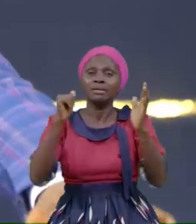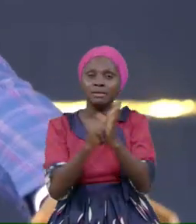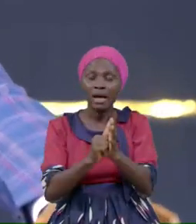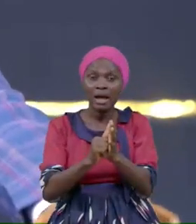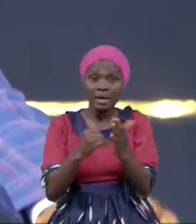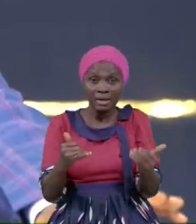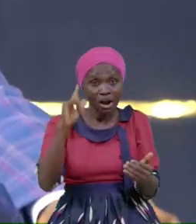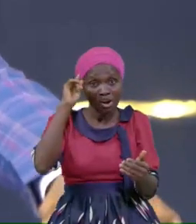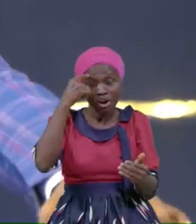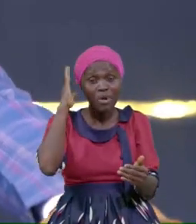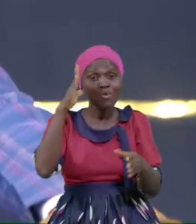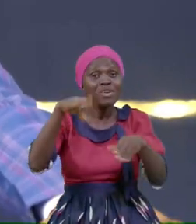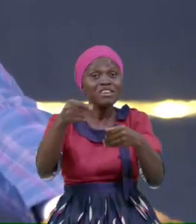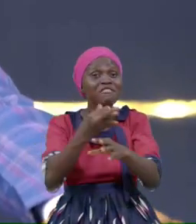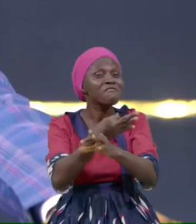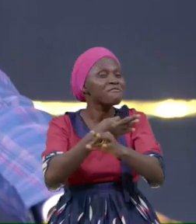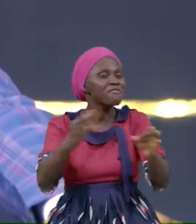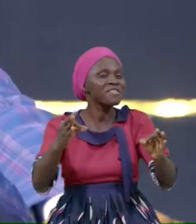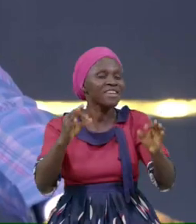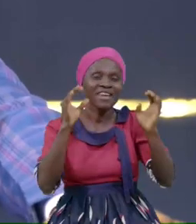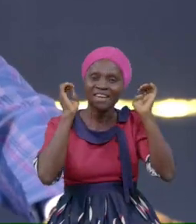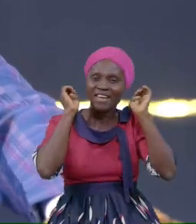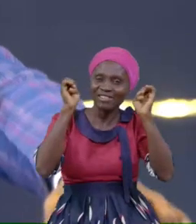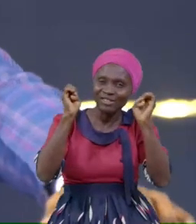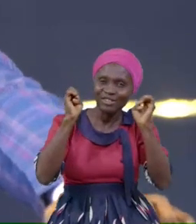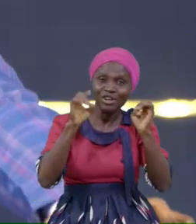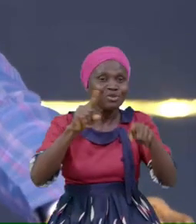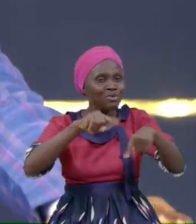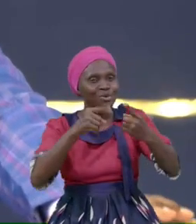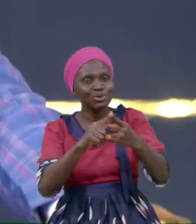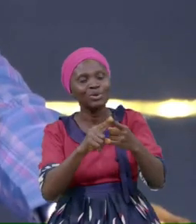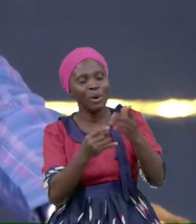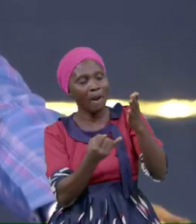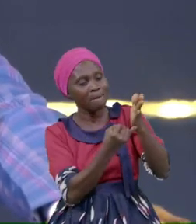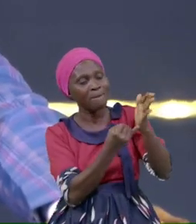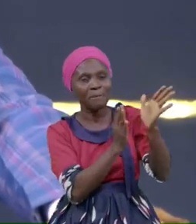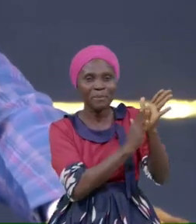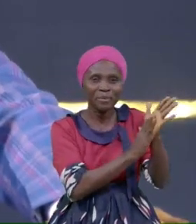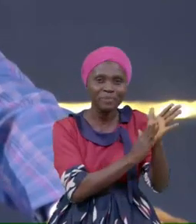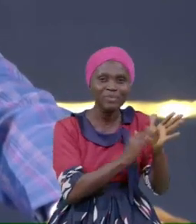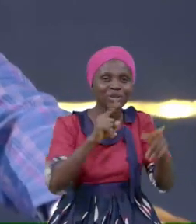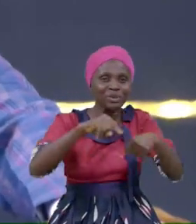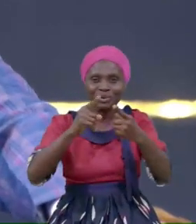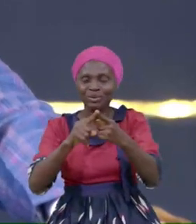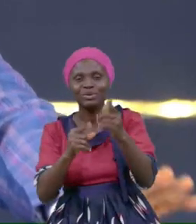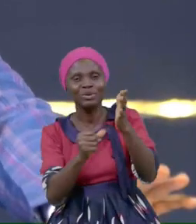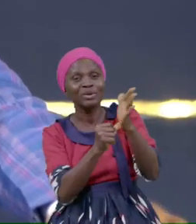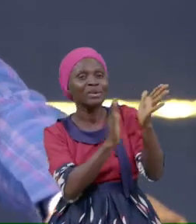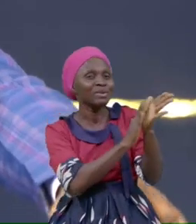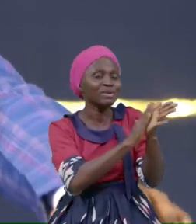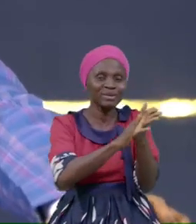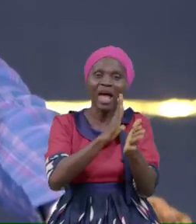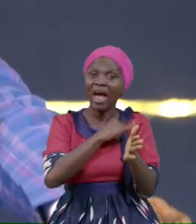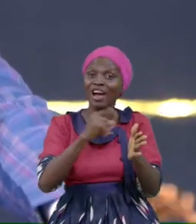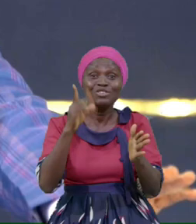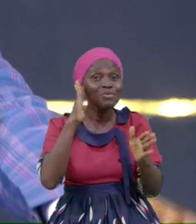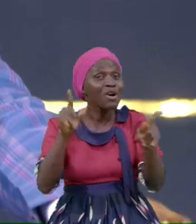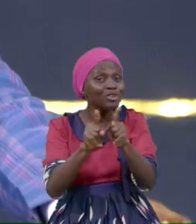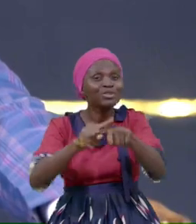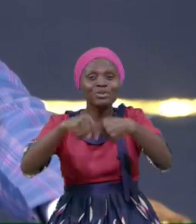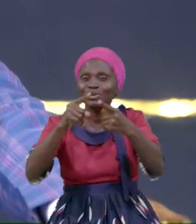You're going to go to primary school, you go to secondary school, and you will go to